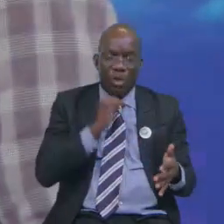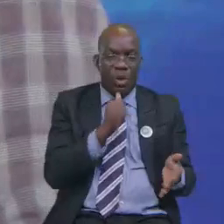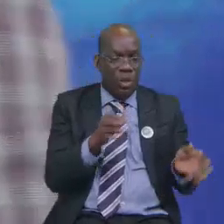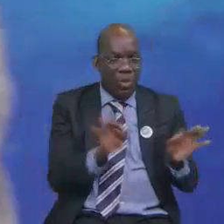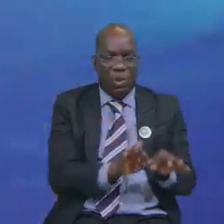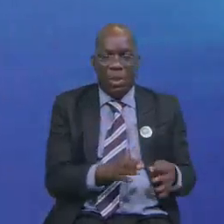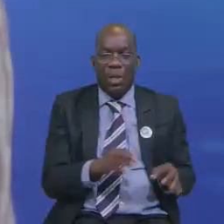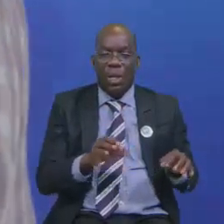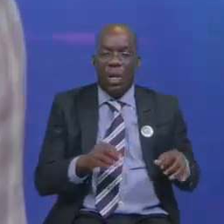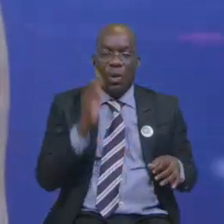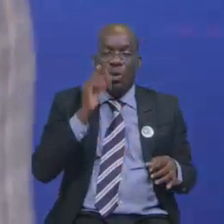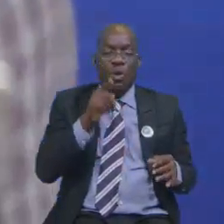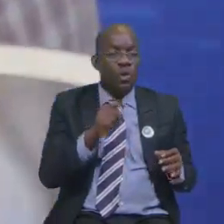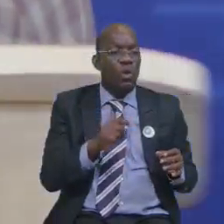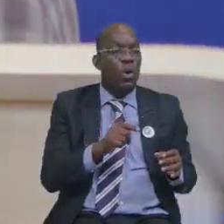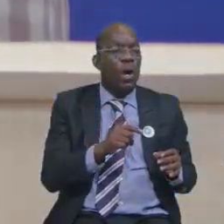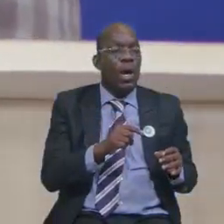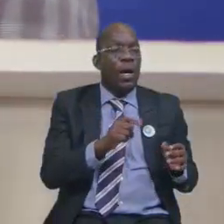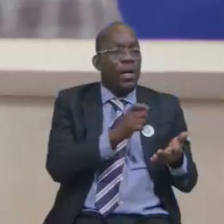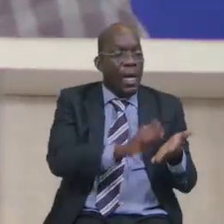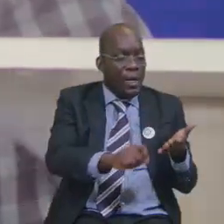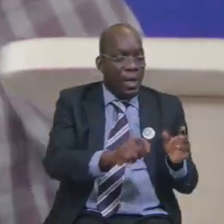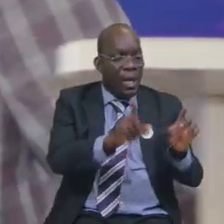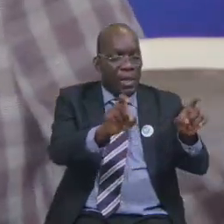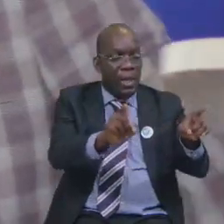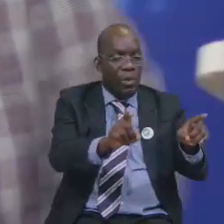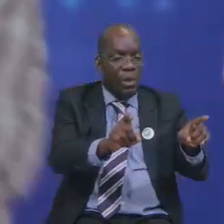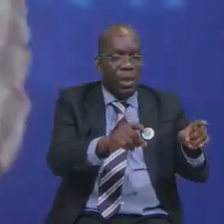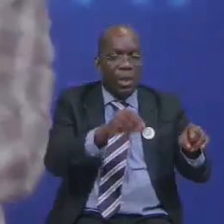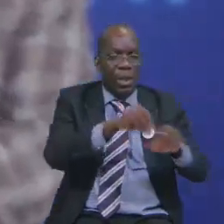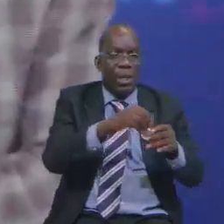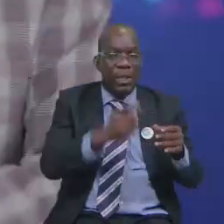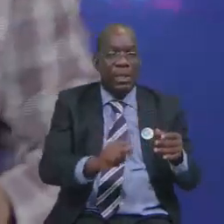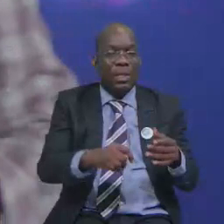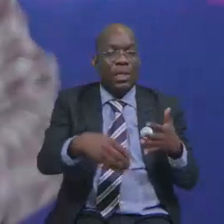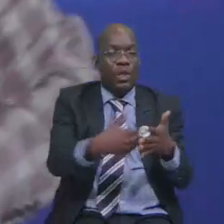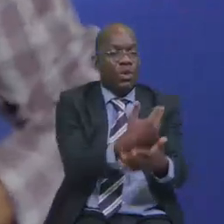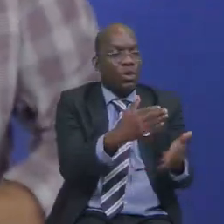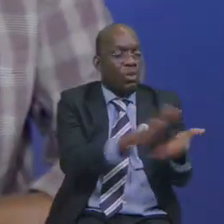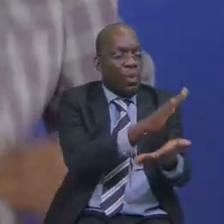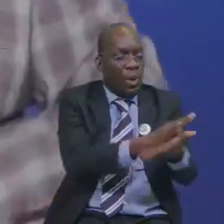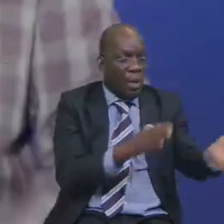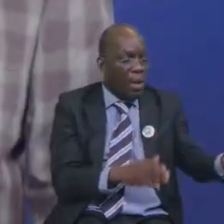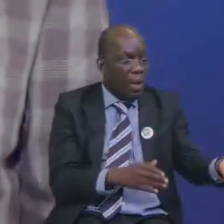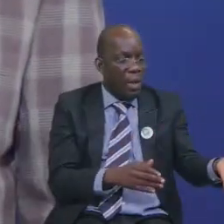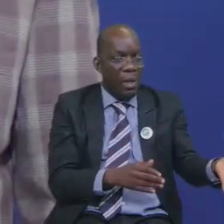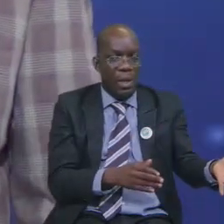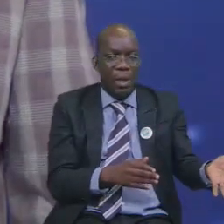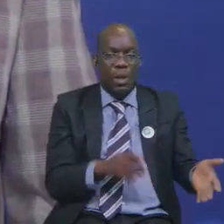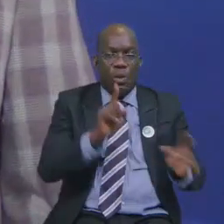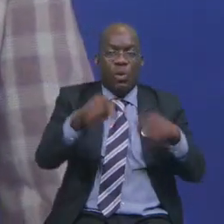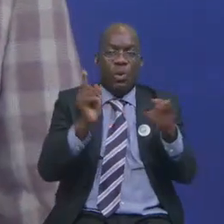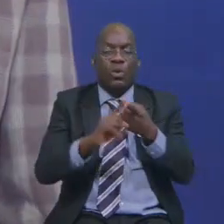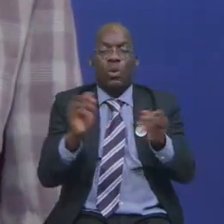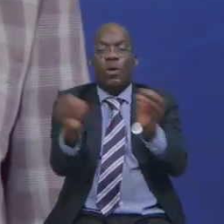going to take an exam on what you are reading in those newspapers? Eventually you go to the place of work, and even